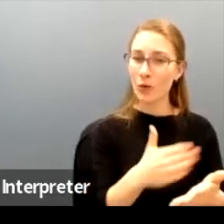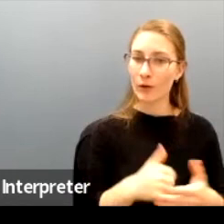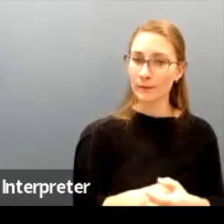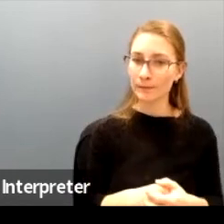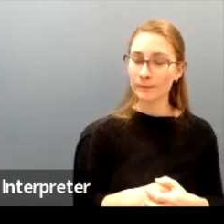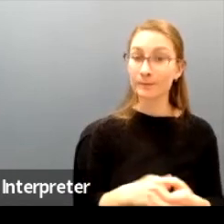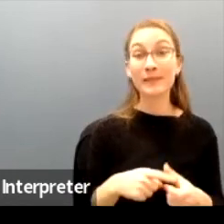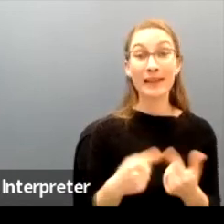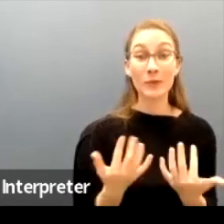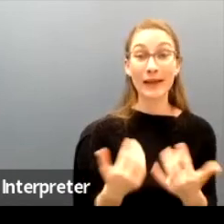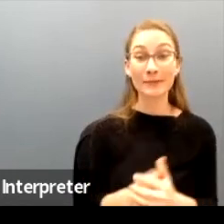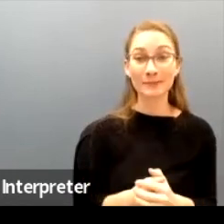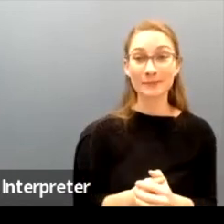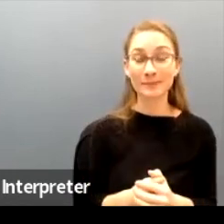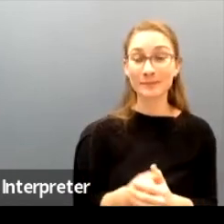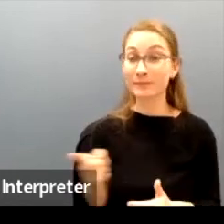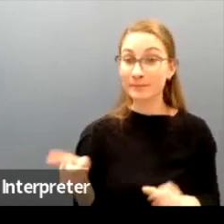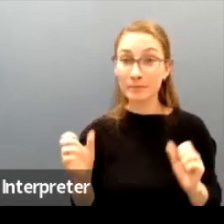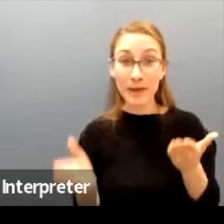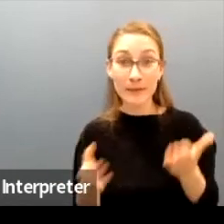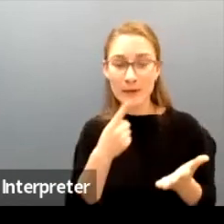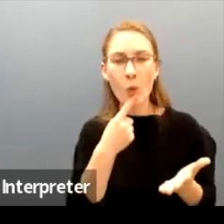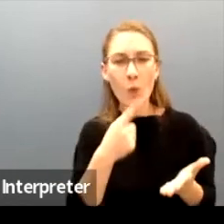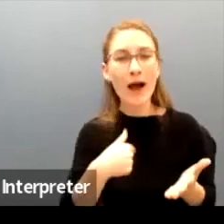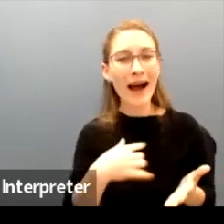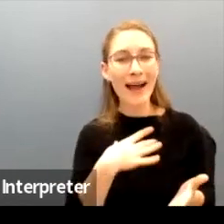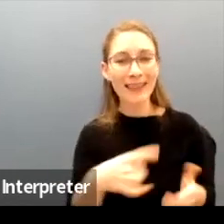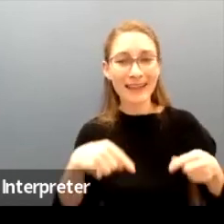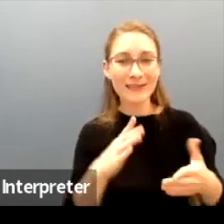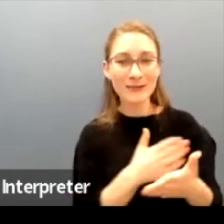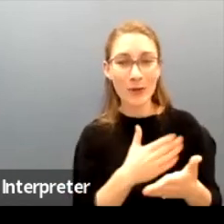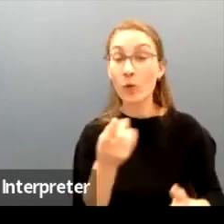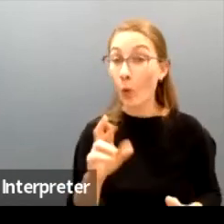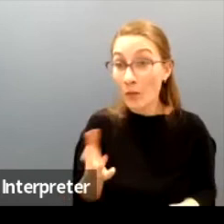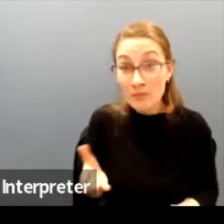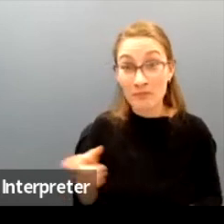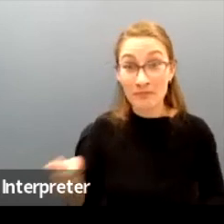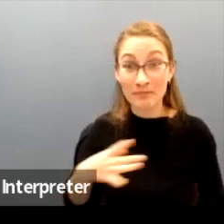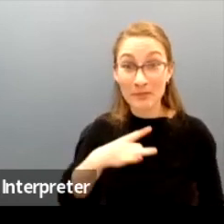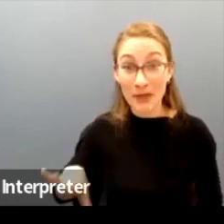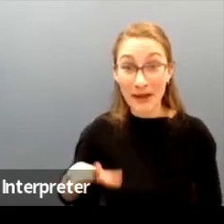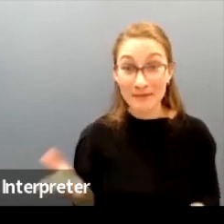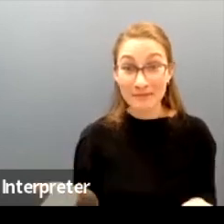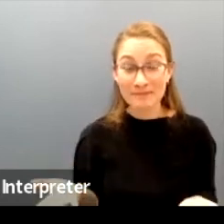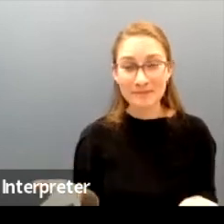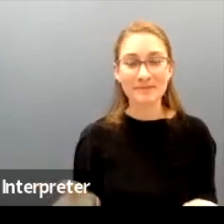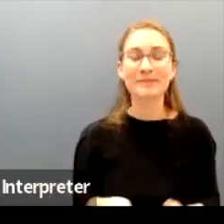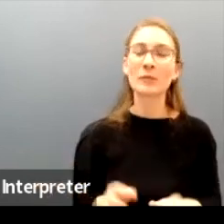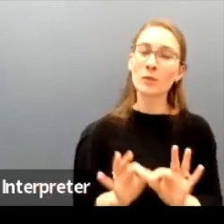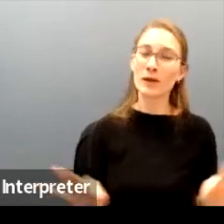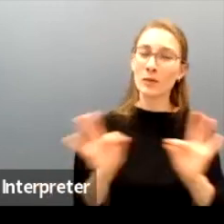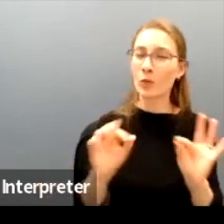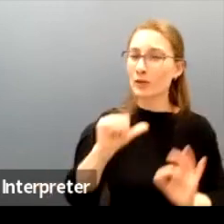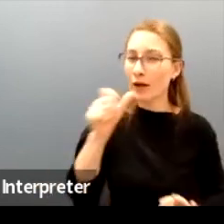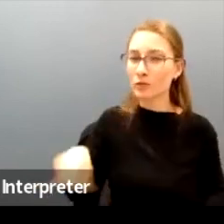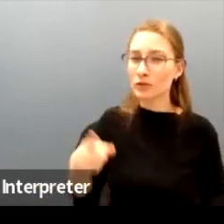song, or maybe they can comment that they don't like it. It just varies, but we're not drilling here. We're not saying, what's this? Do this, touch this. It's